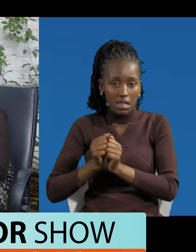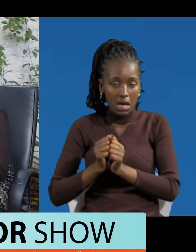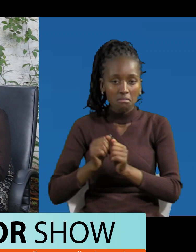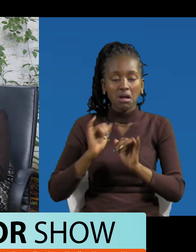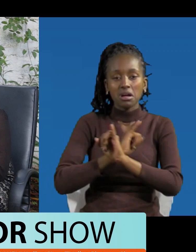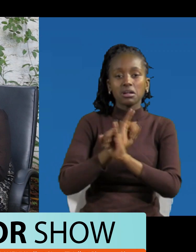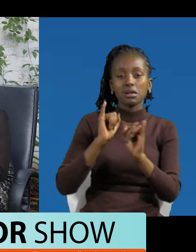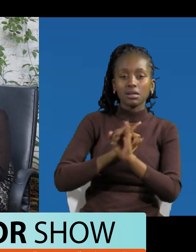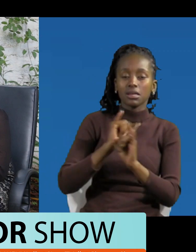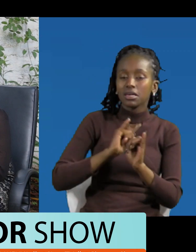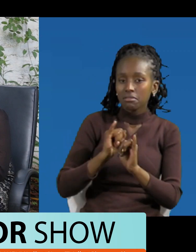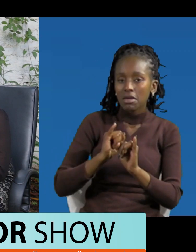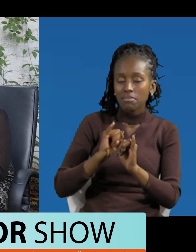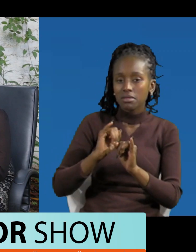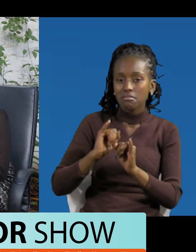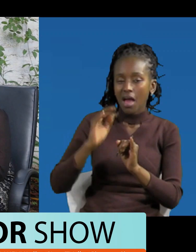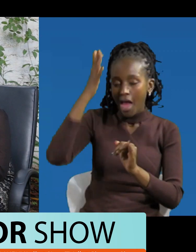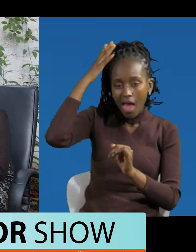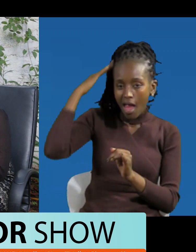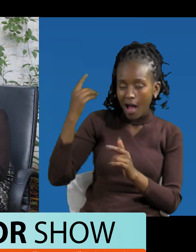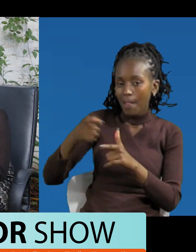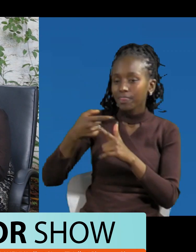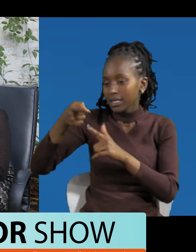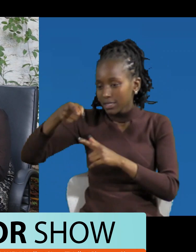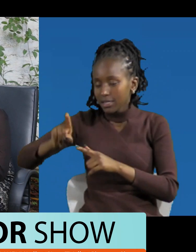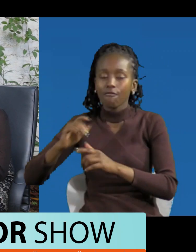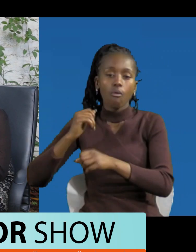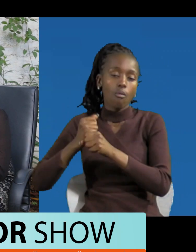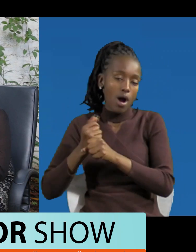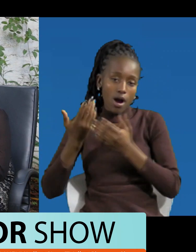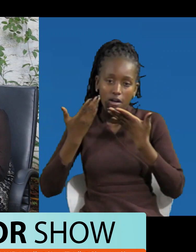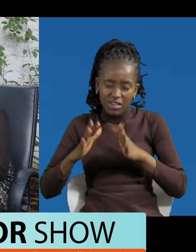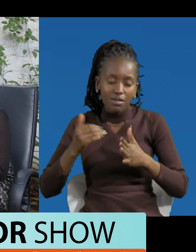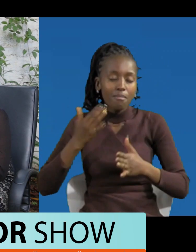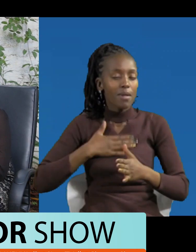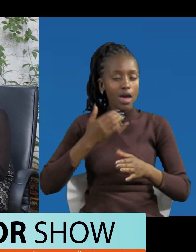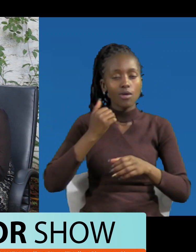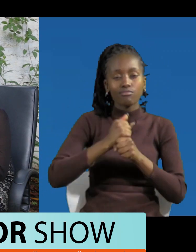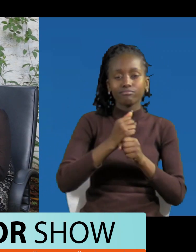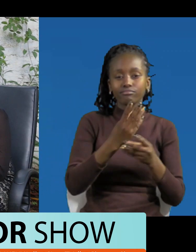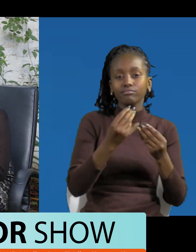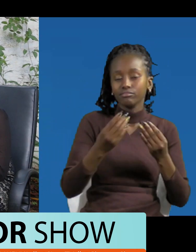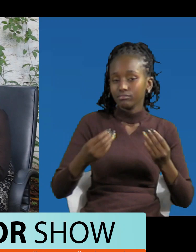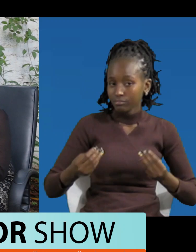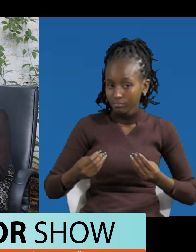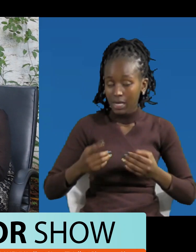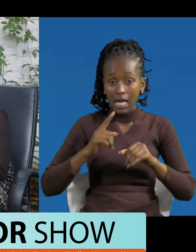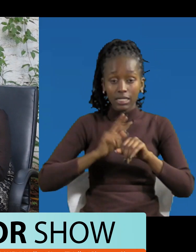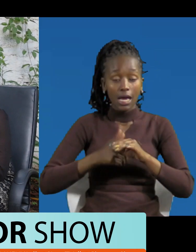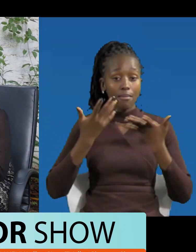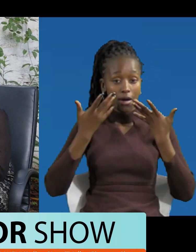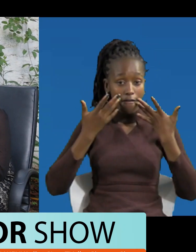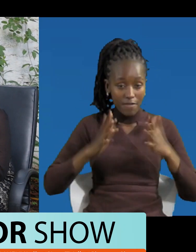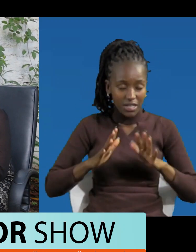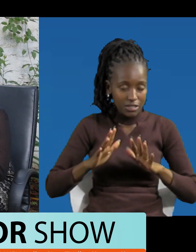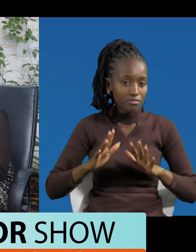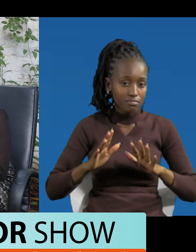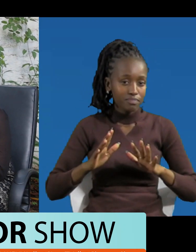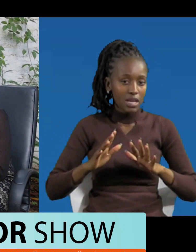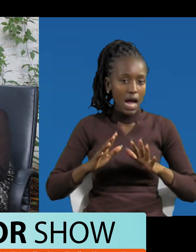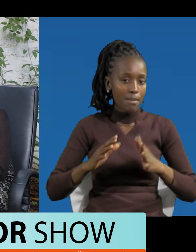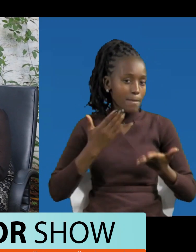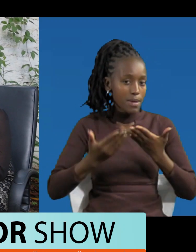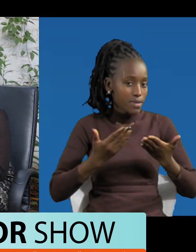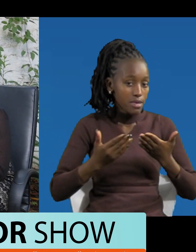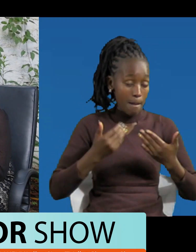she complete, like I do simple things. And then after that, she was giving me simple tasks like wash,